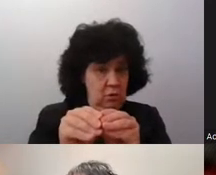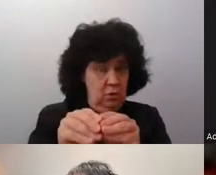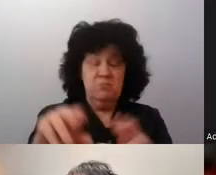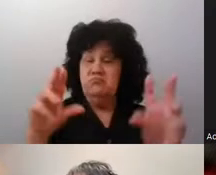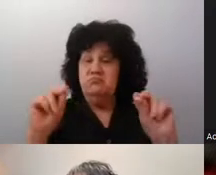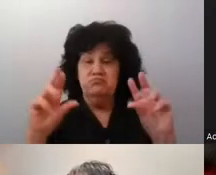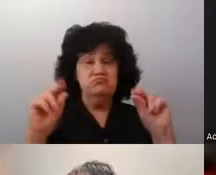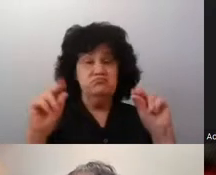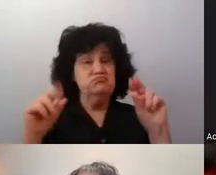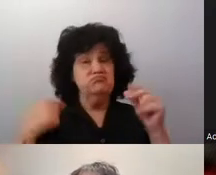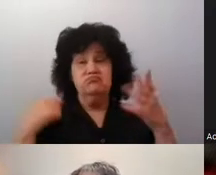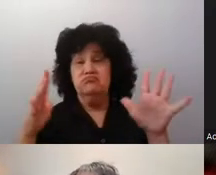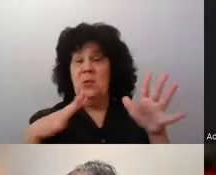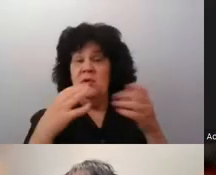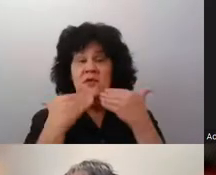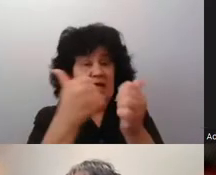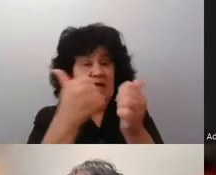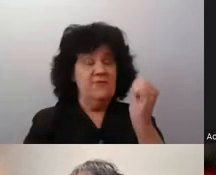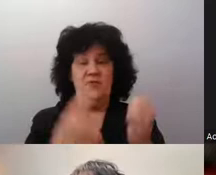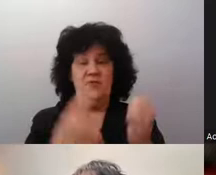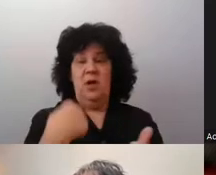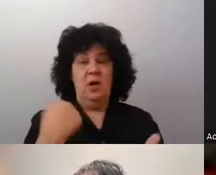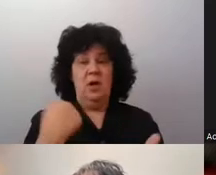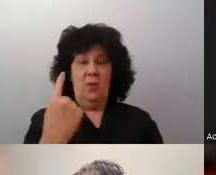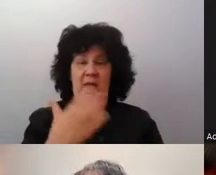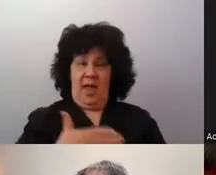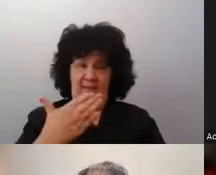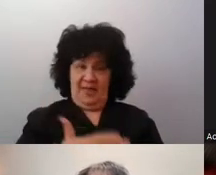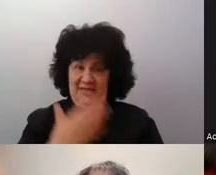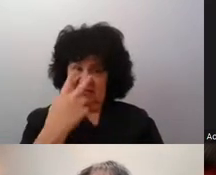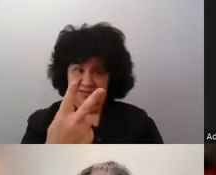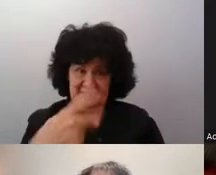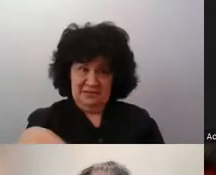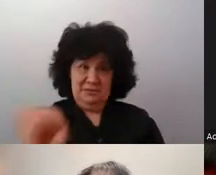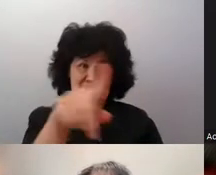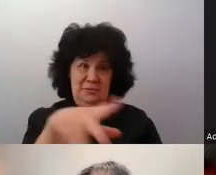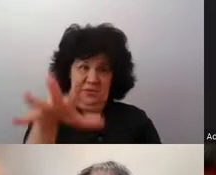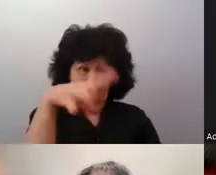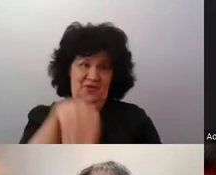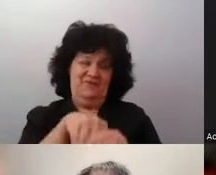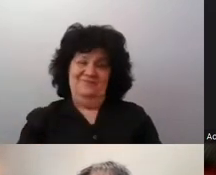anything else. I just like to thank everyone. Always pleased to see you and engage.